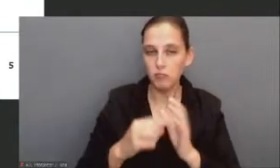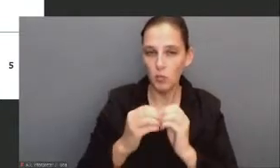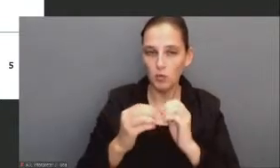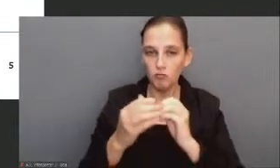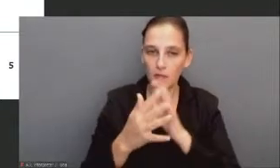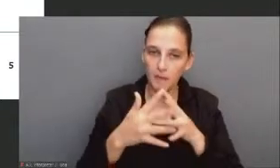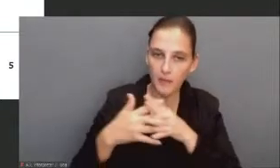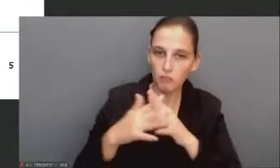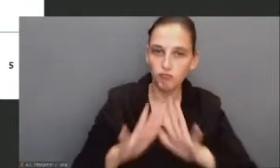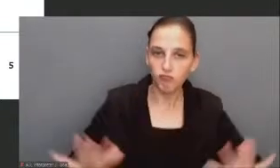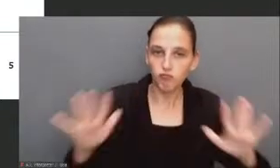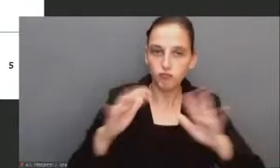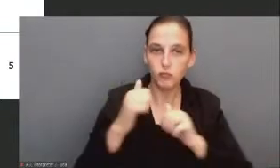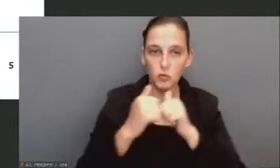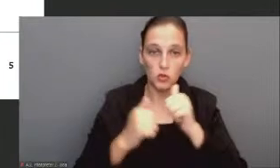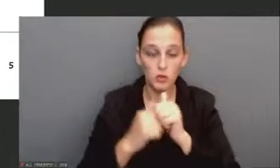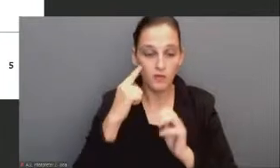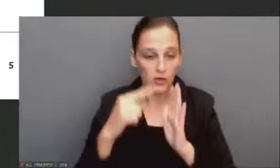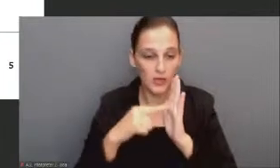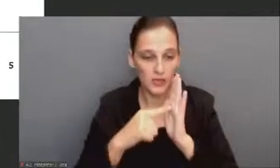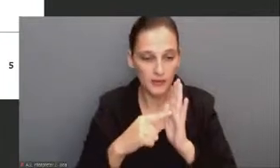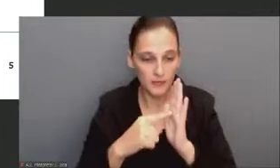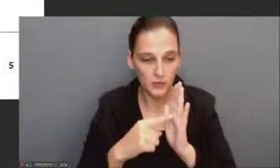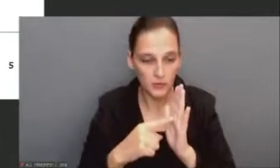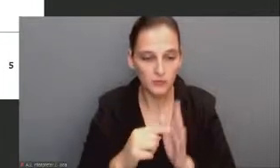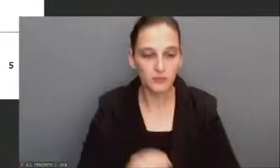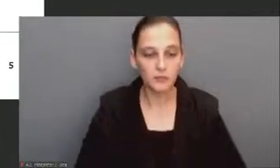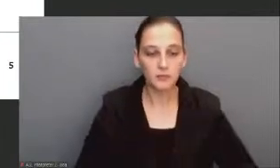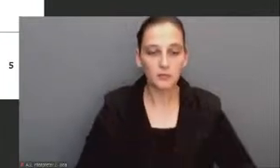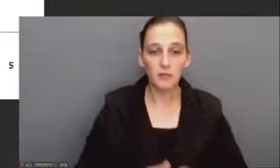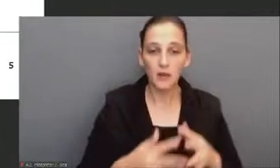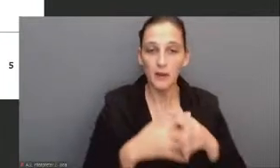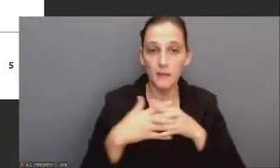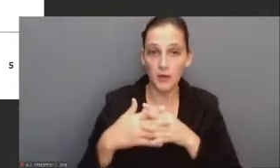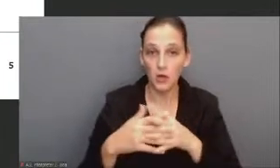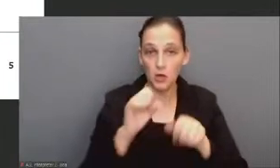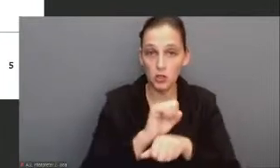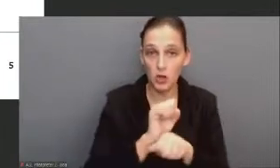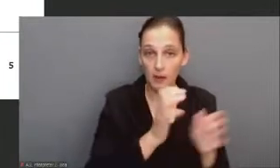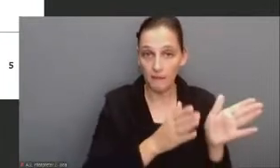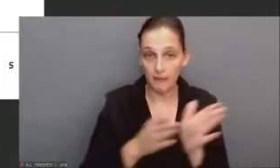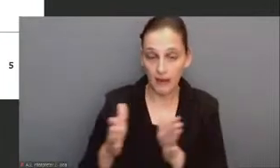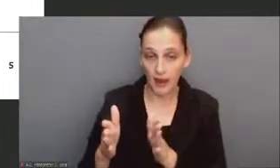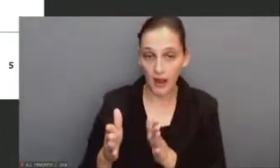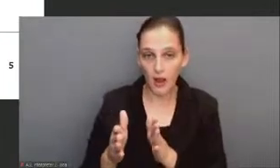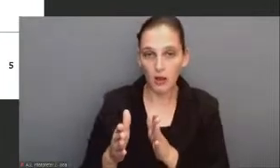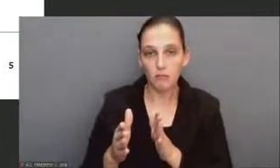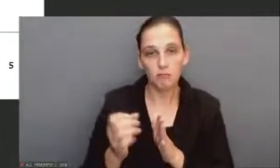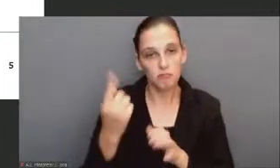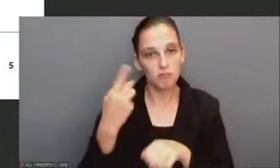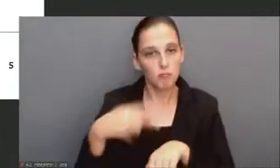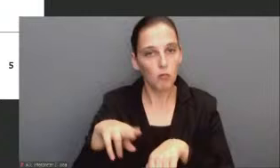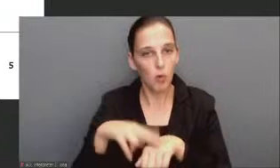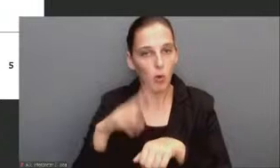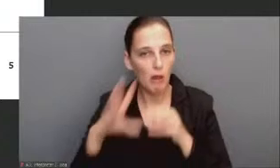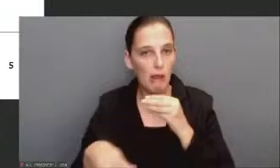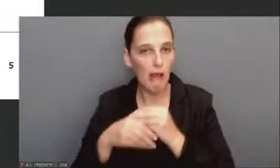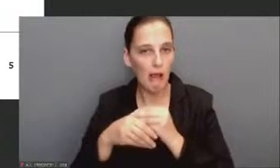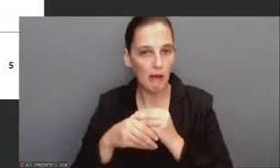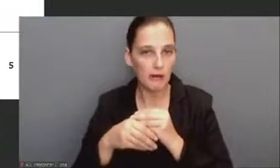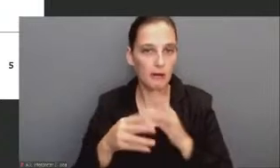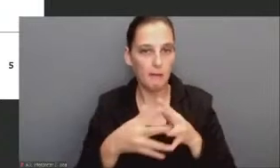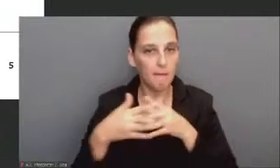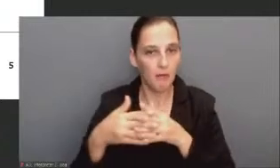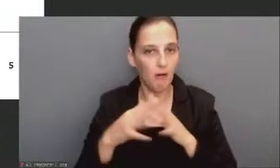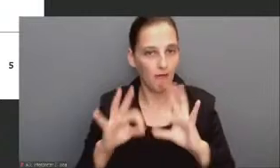were used with American Job Plan, and of course, we are aware of the American Families Plan that